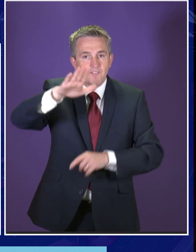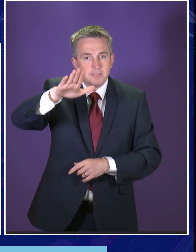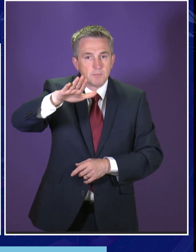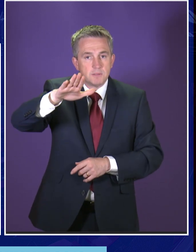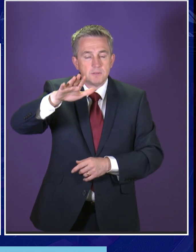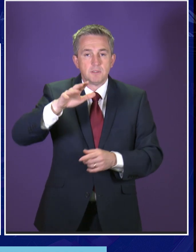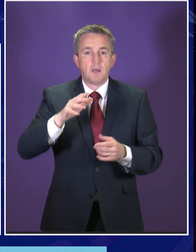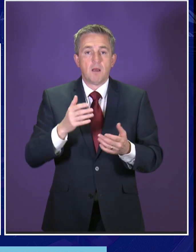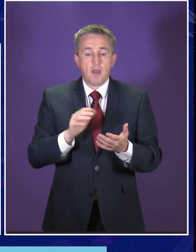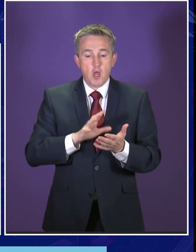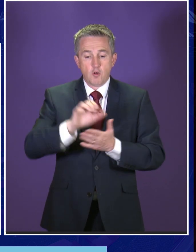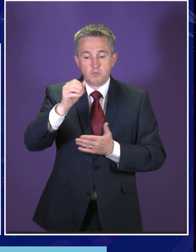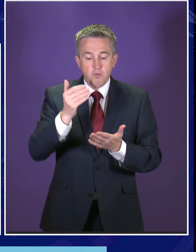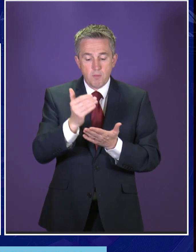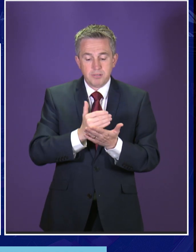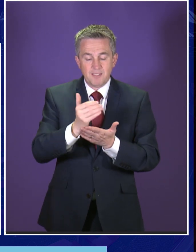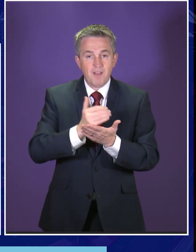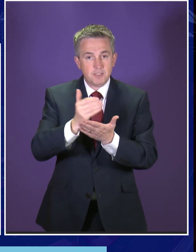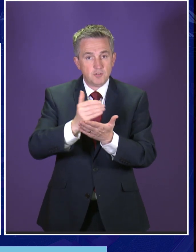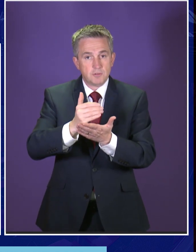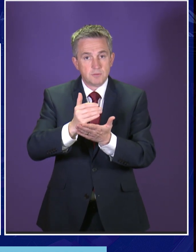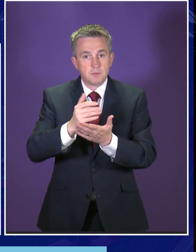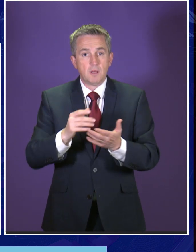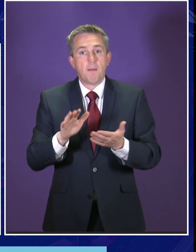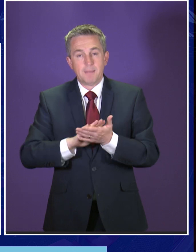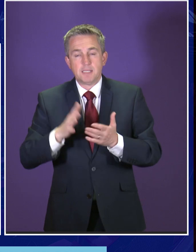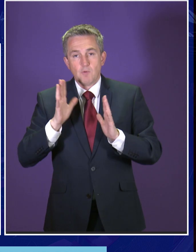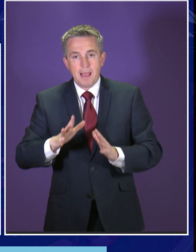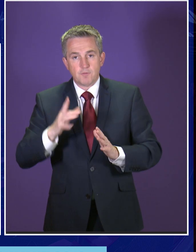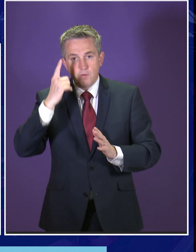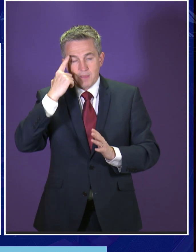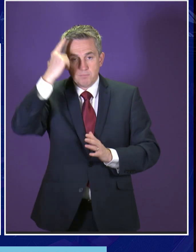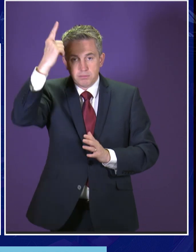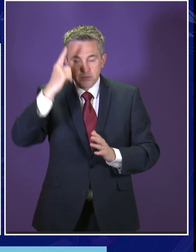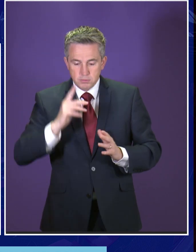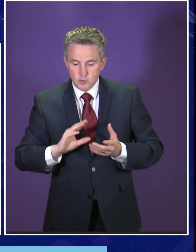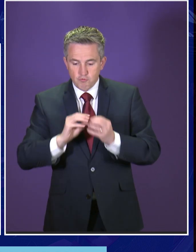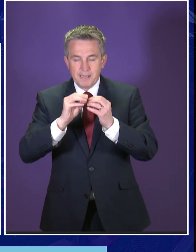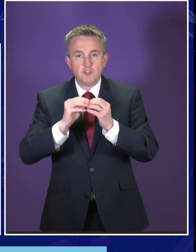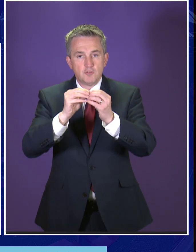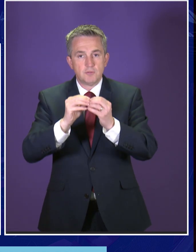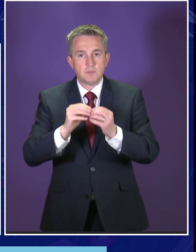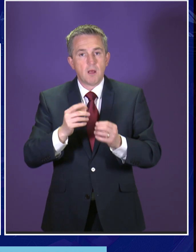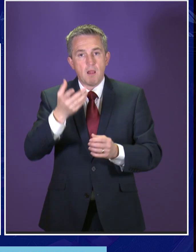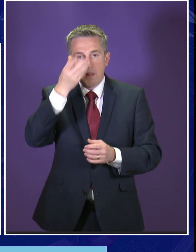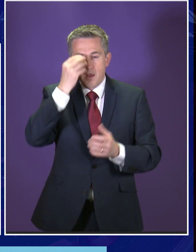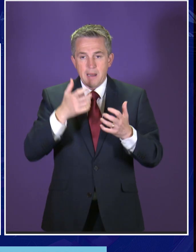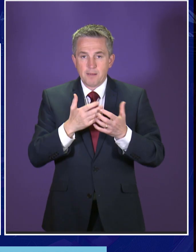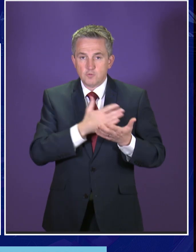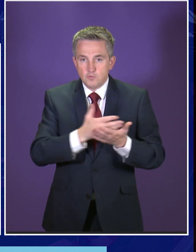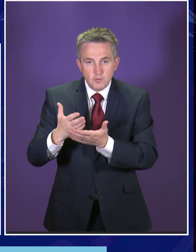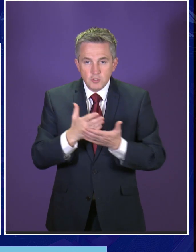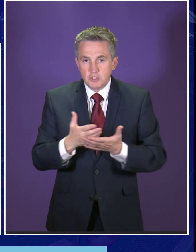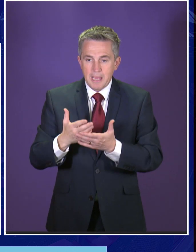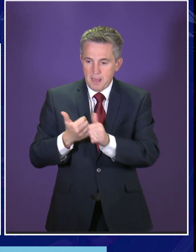where cultural preservation is directly linked to development, innovation, creativity, and the ethos is one of sharing, collaboration,